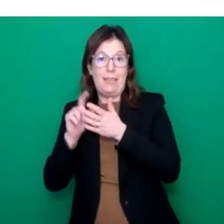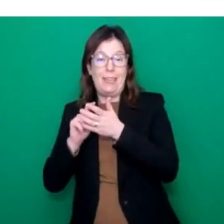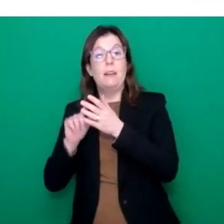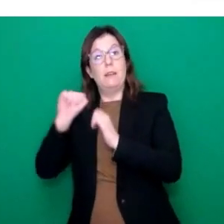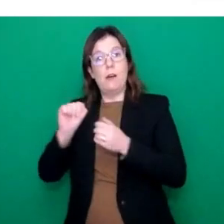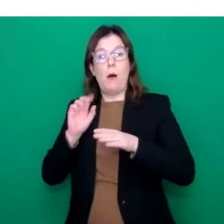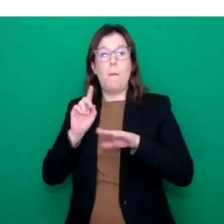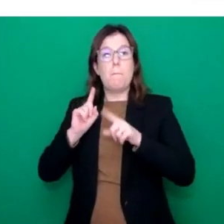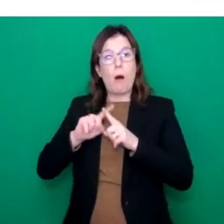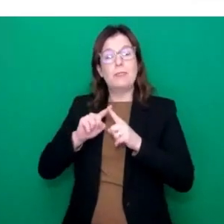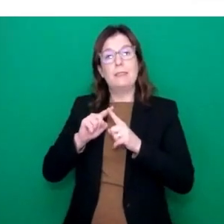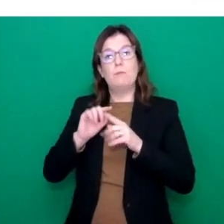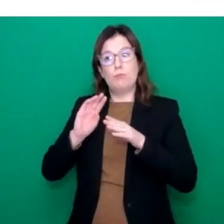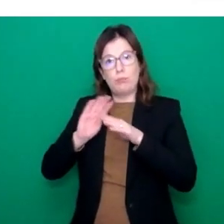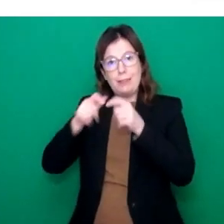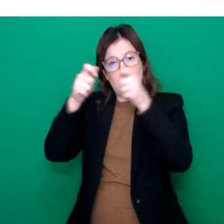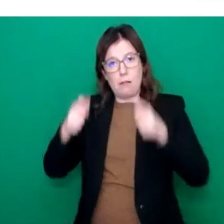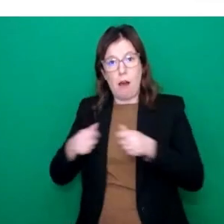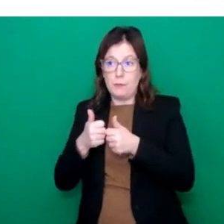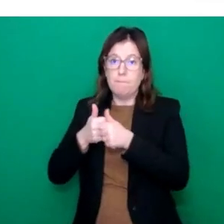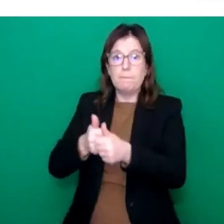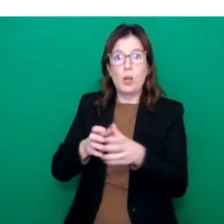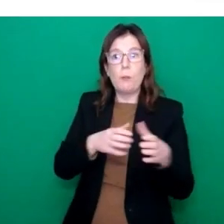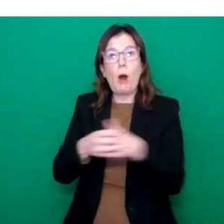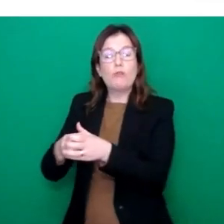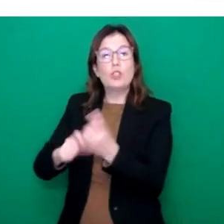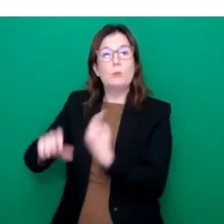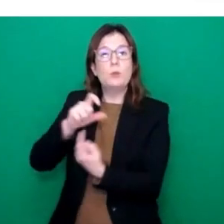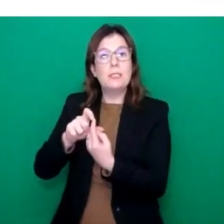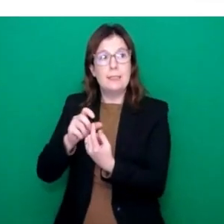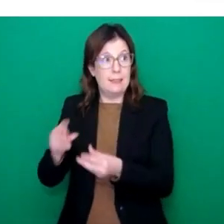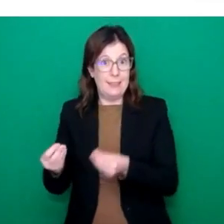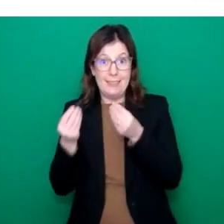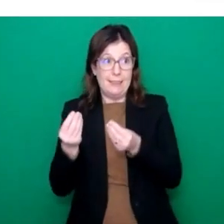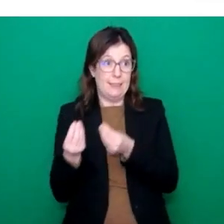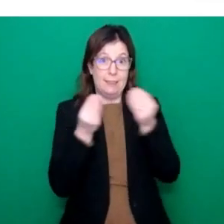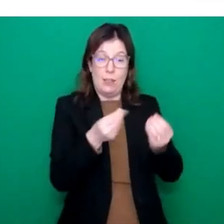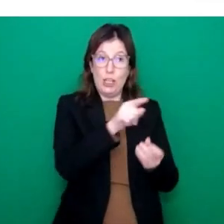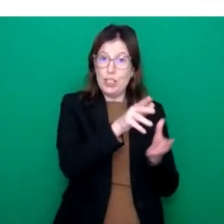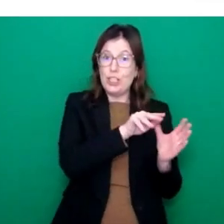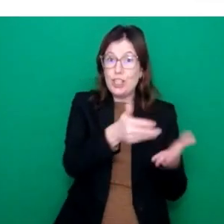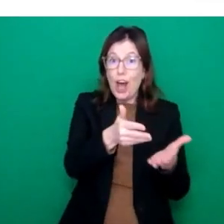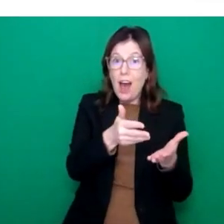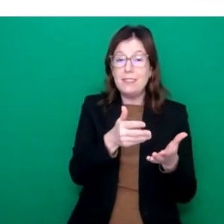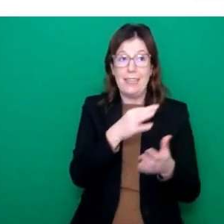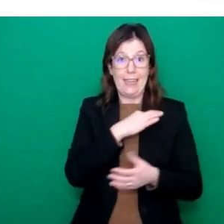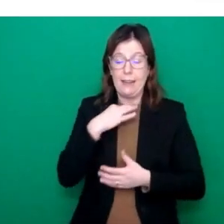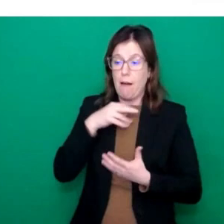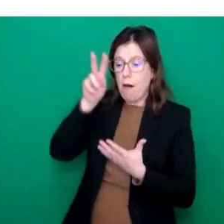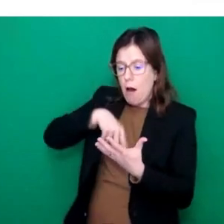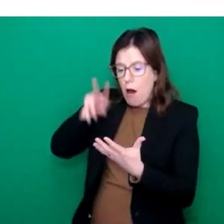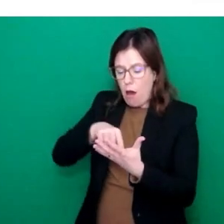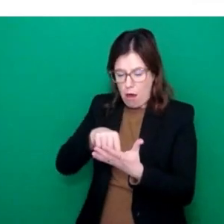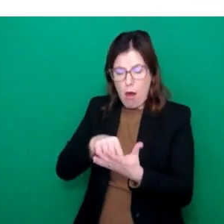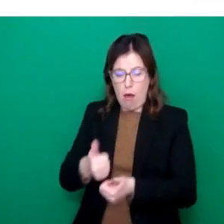Guide for racially minoritized communities that helps services and clinicians to refine and review what they're doing